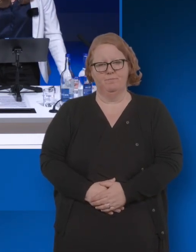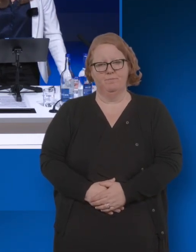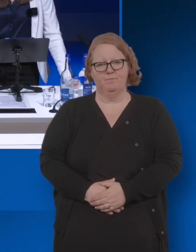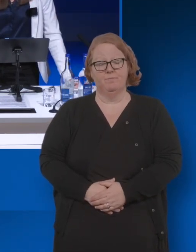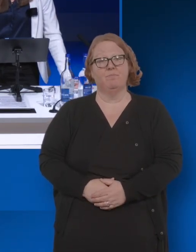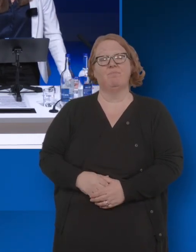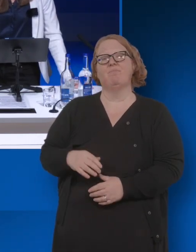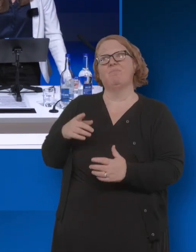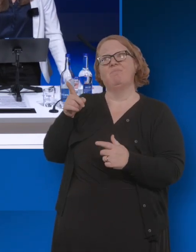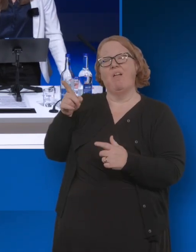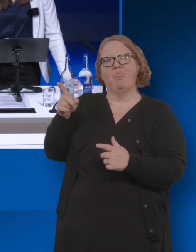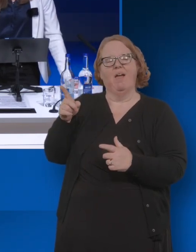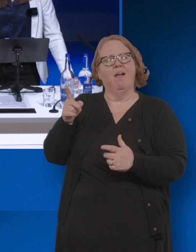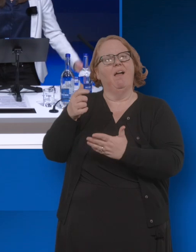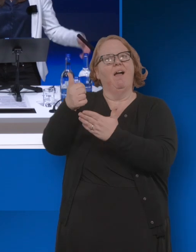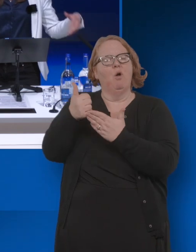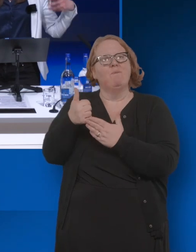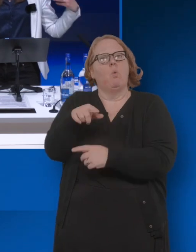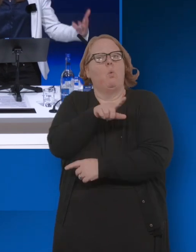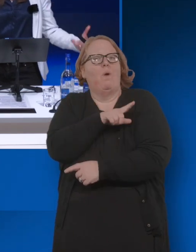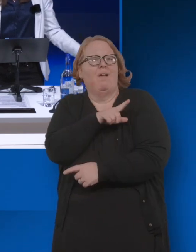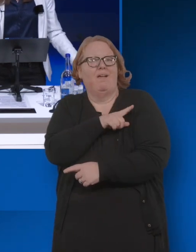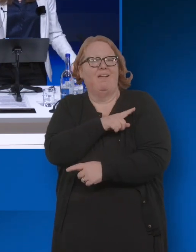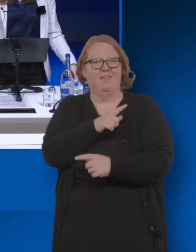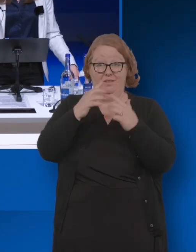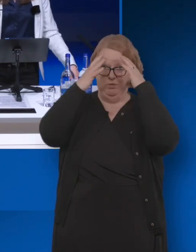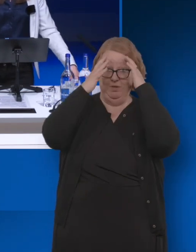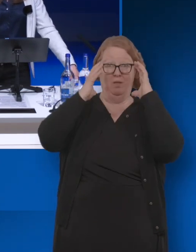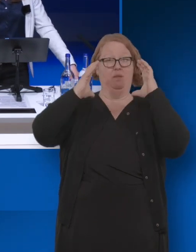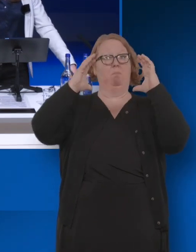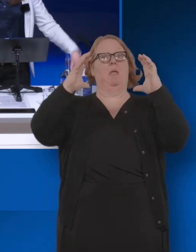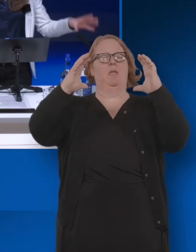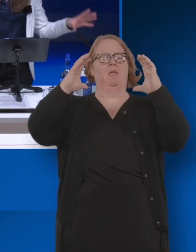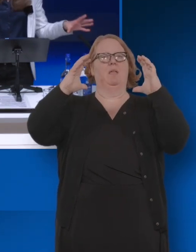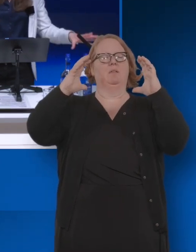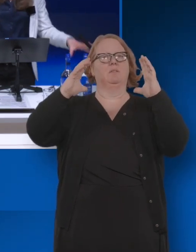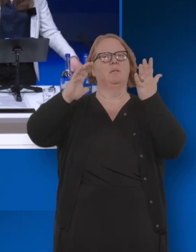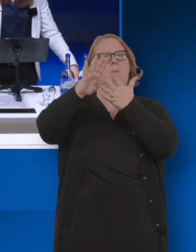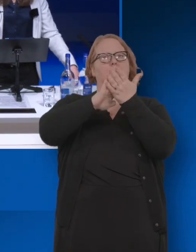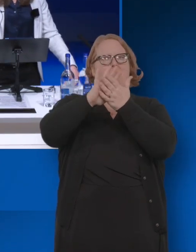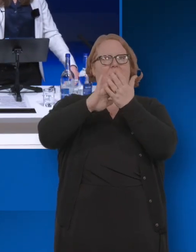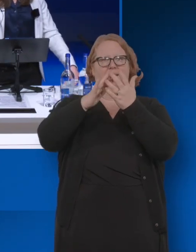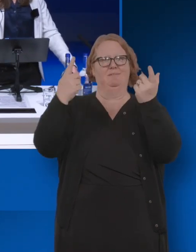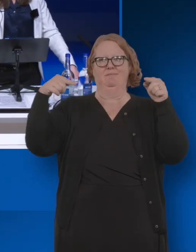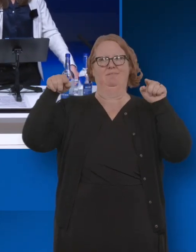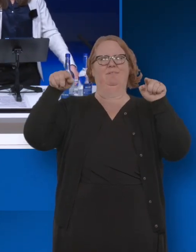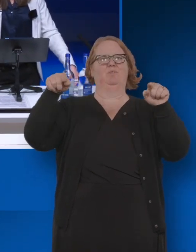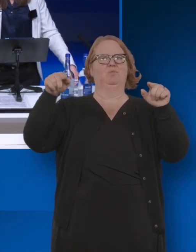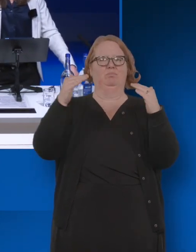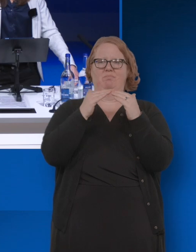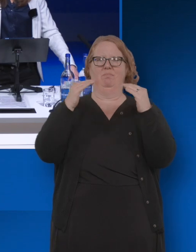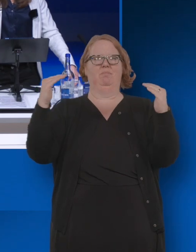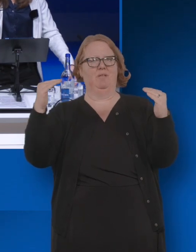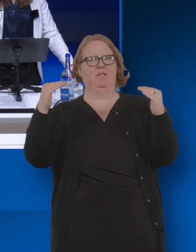which actually is also helpful because it means that to use the mind is actually indeed in line with what it means to